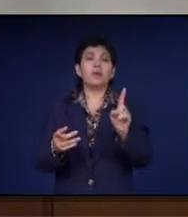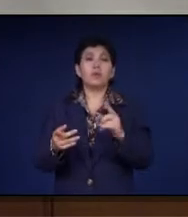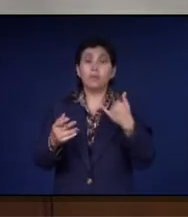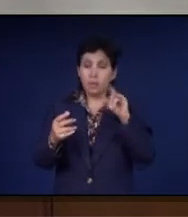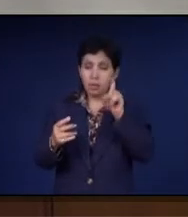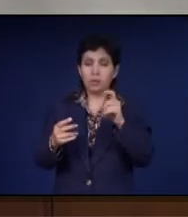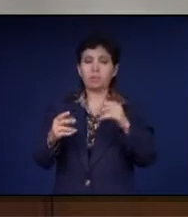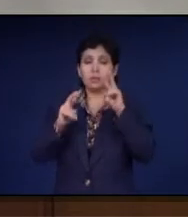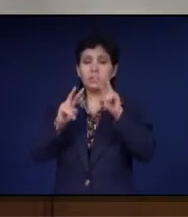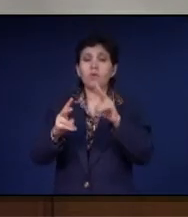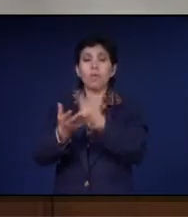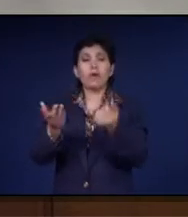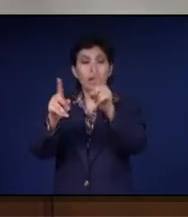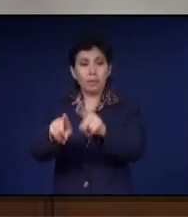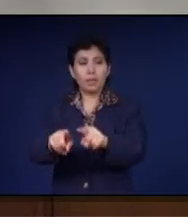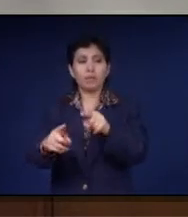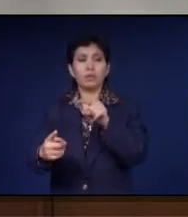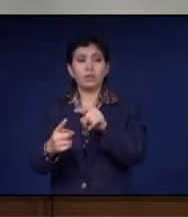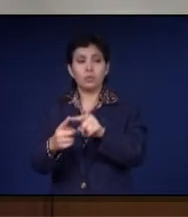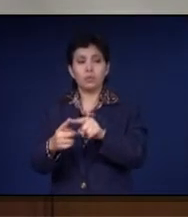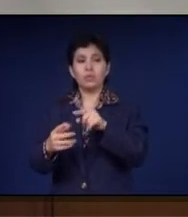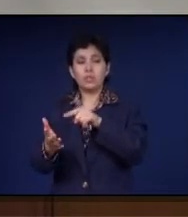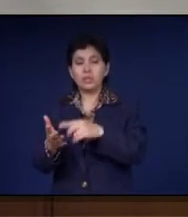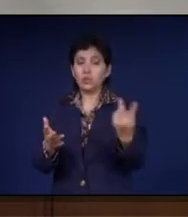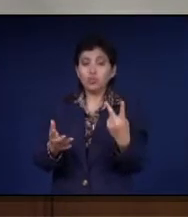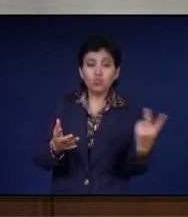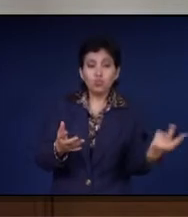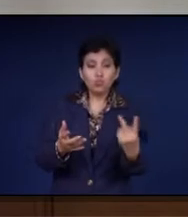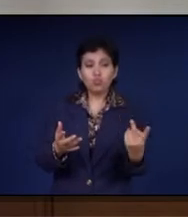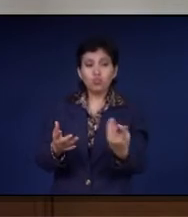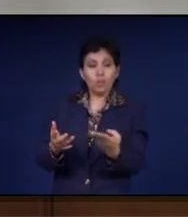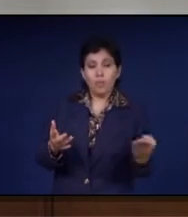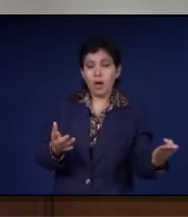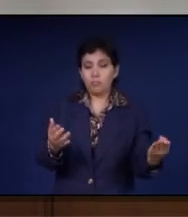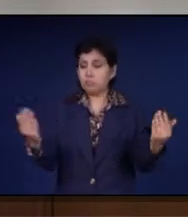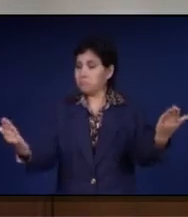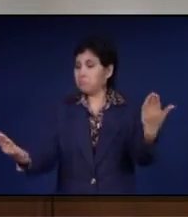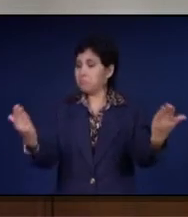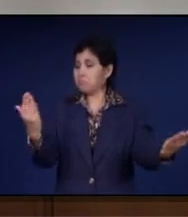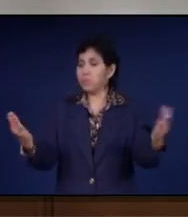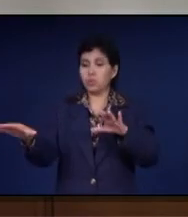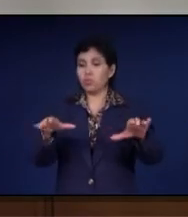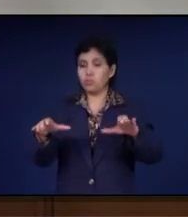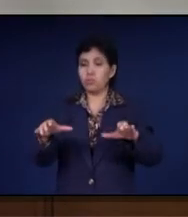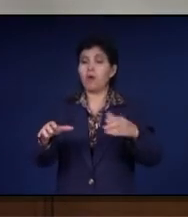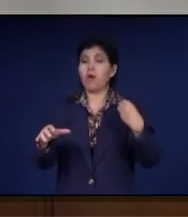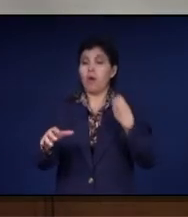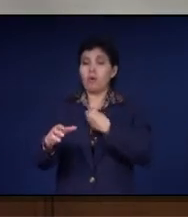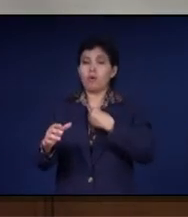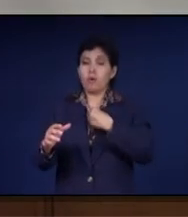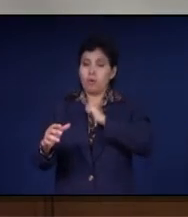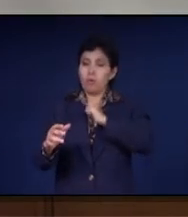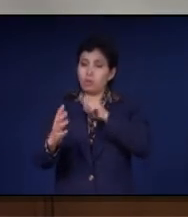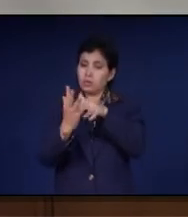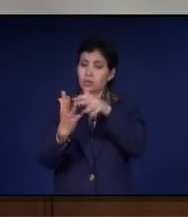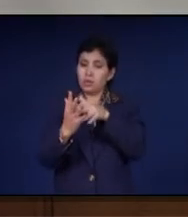see what's happening between the two articles, so we can do our own studies and we can better the